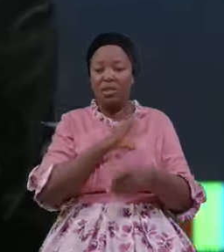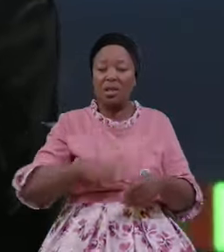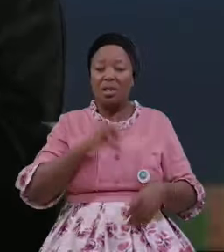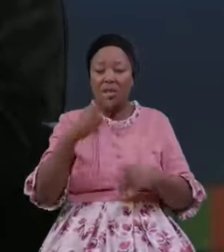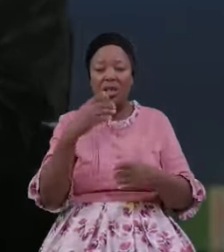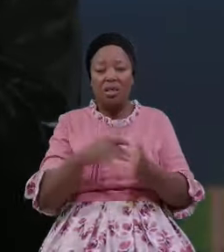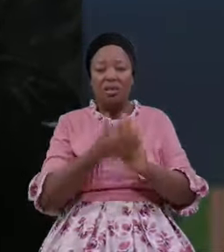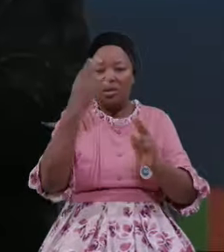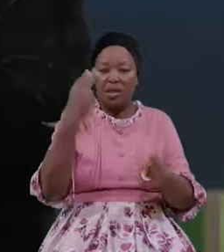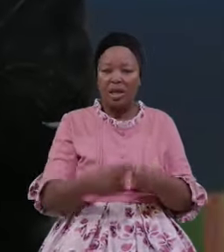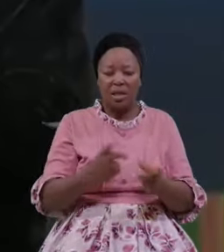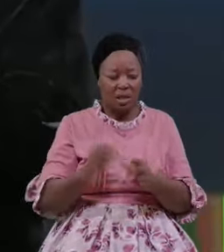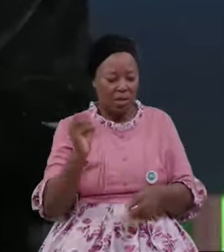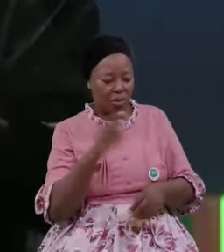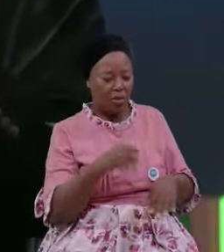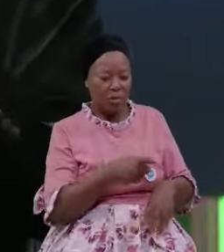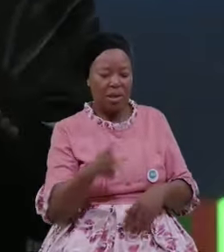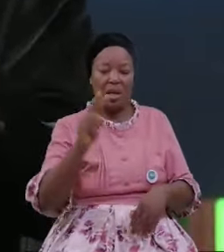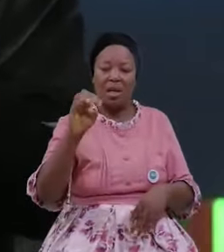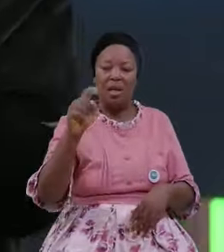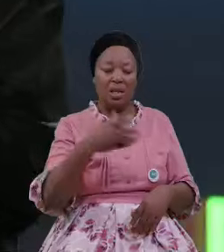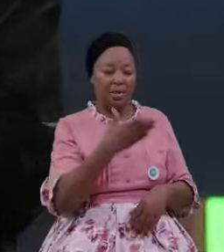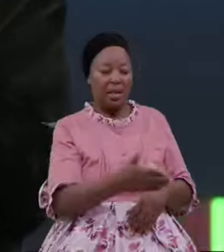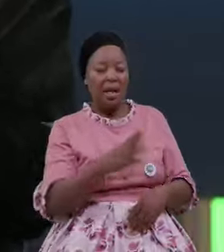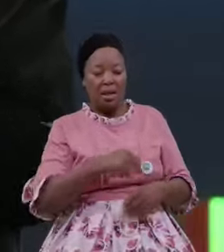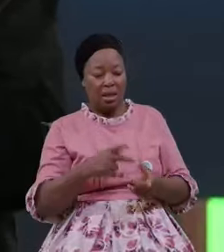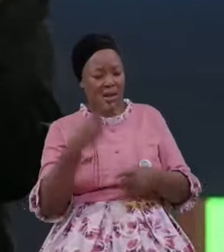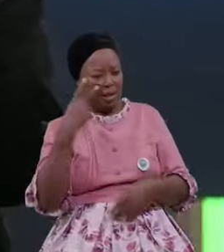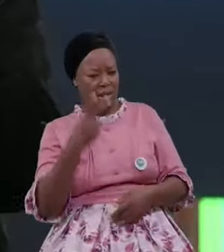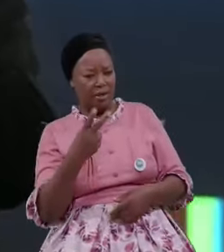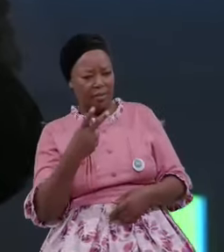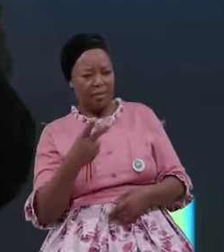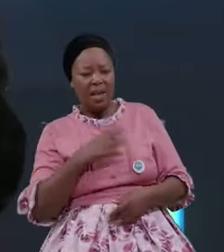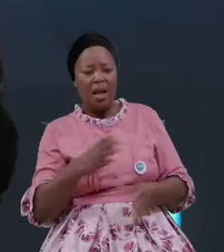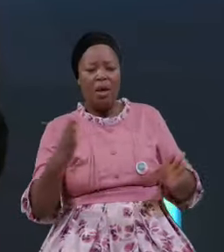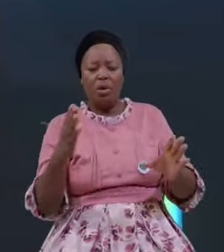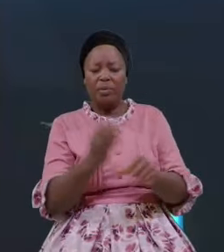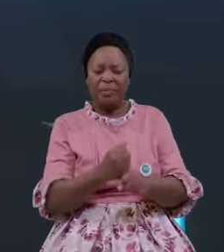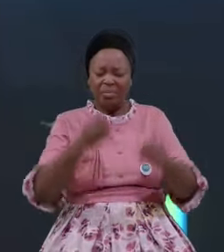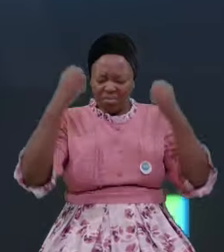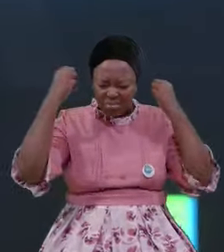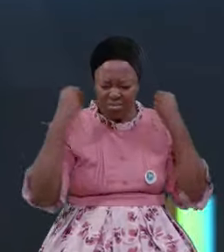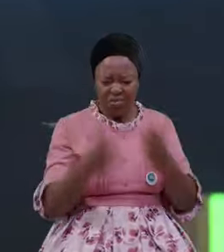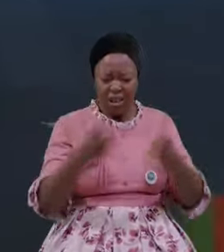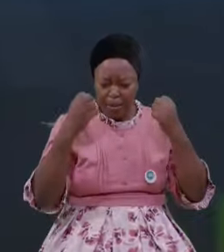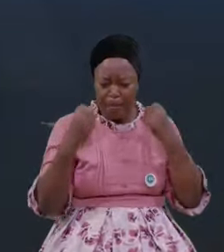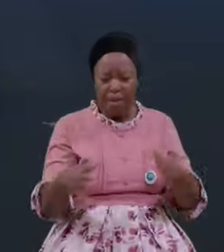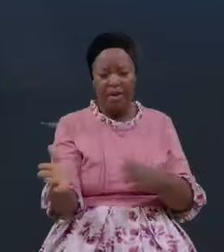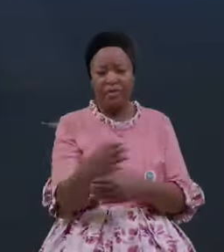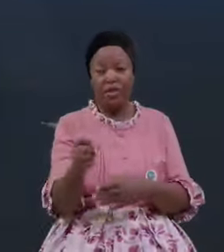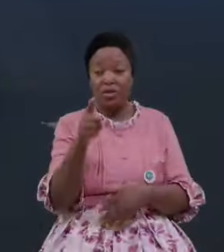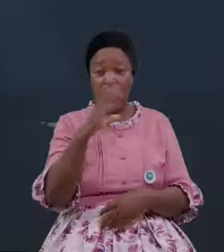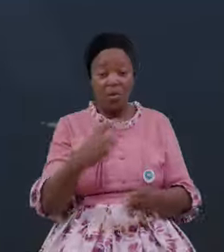cast their net there. And lo and behold, they caught a lot. You will catch